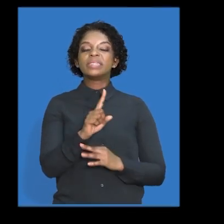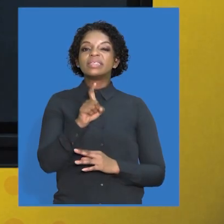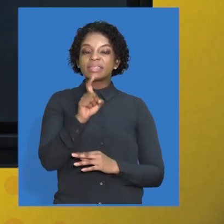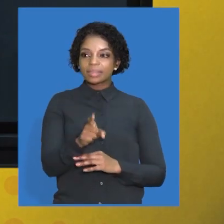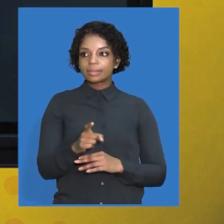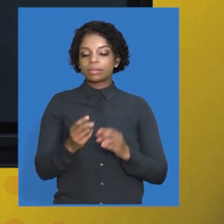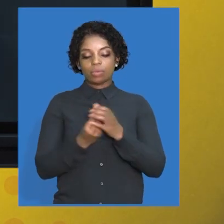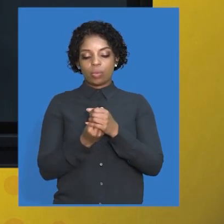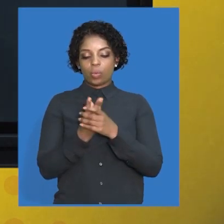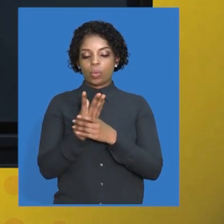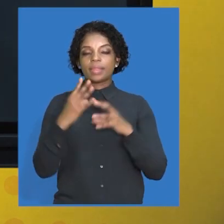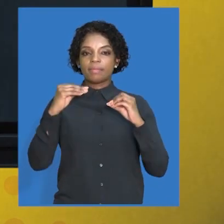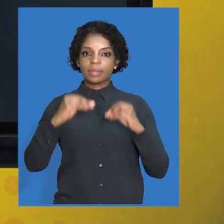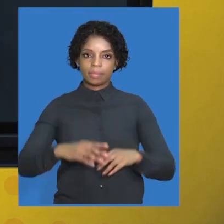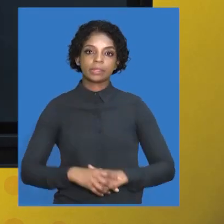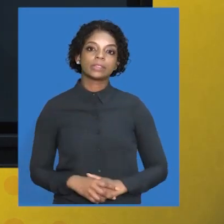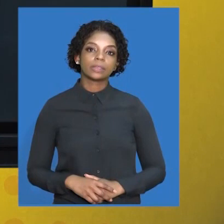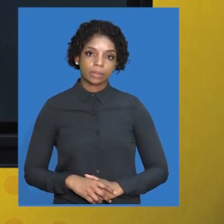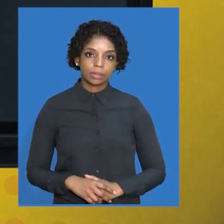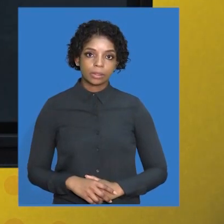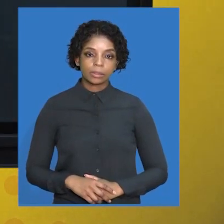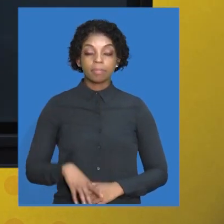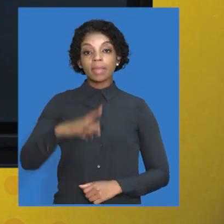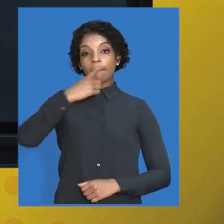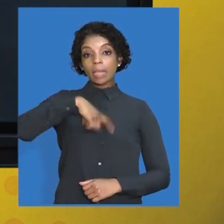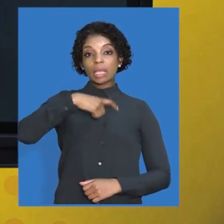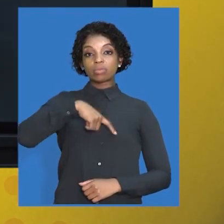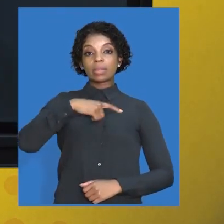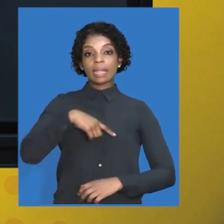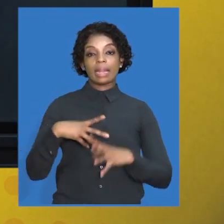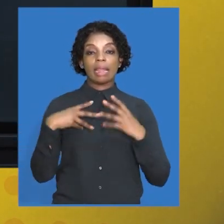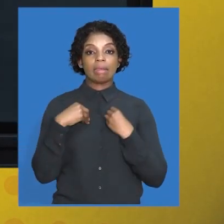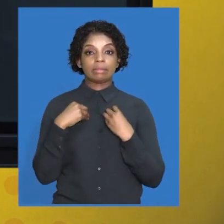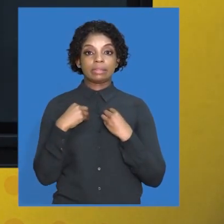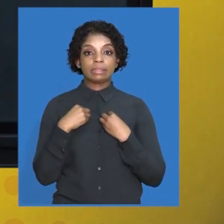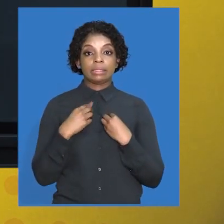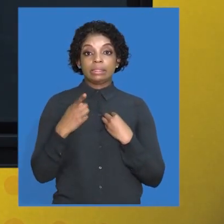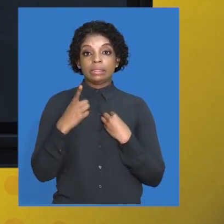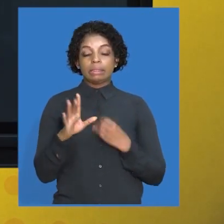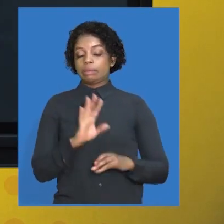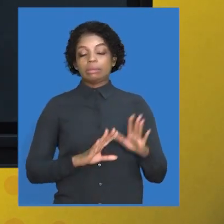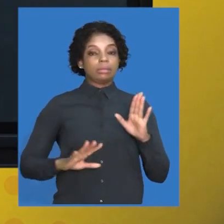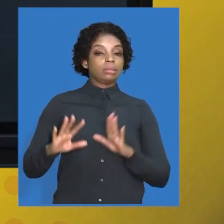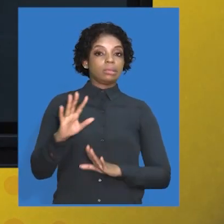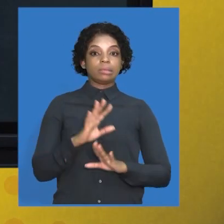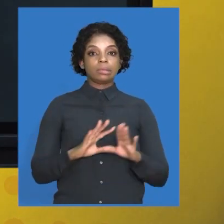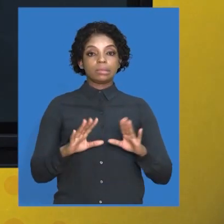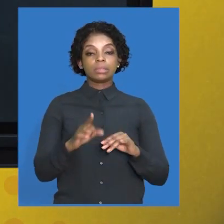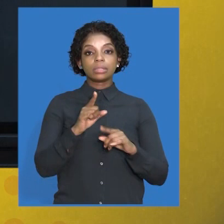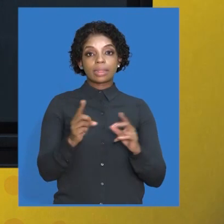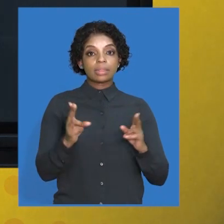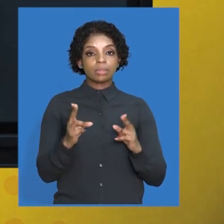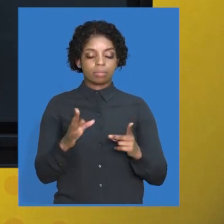liability, our personal assets are not at stake because in the eyes of the law, the business and the